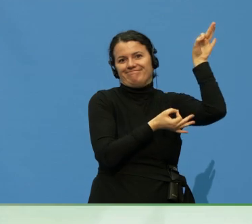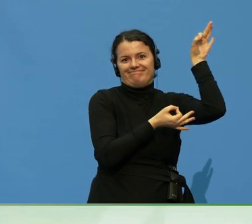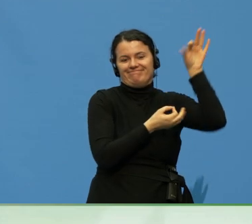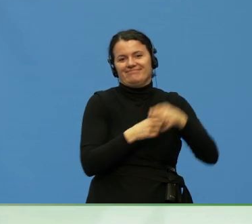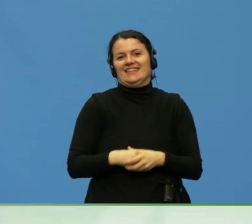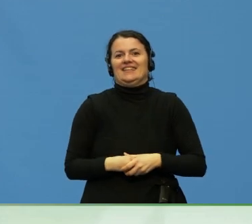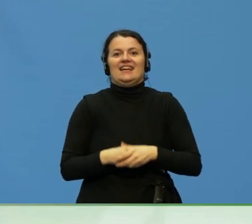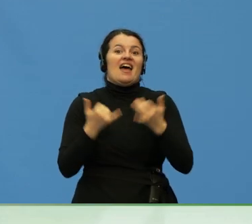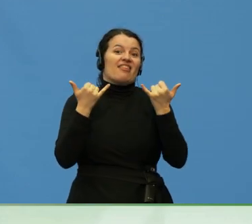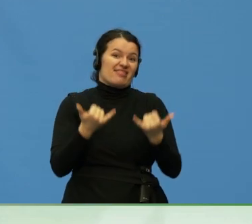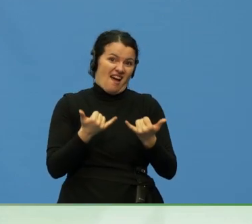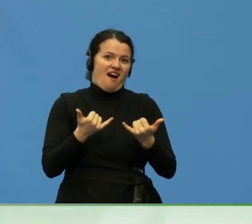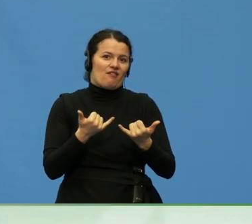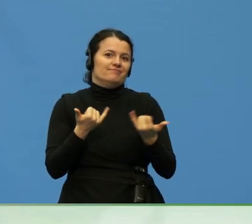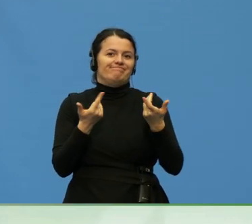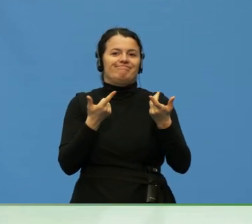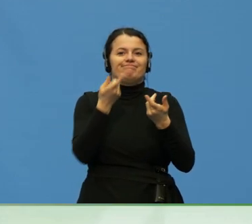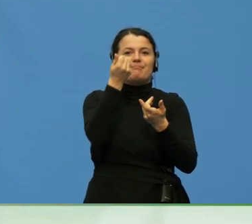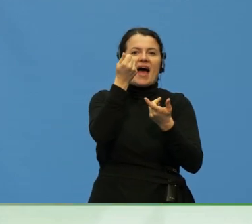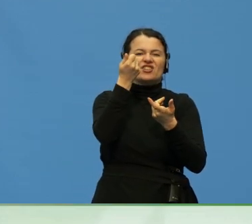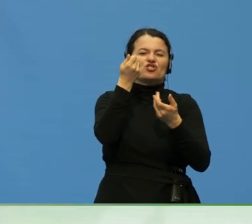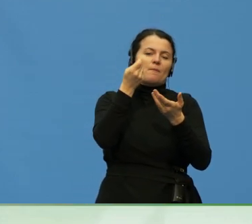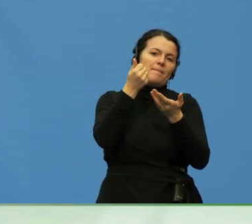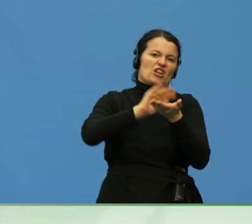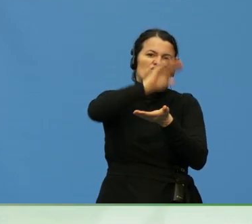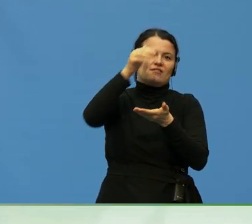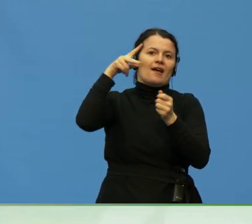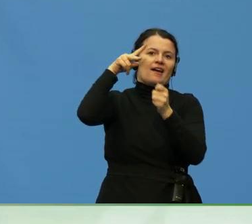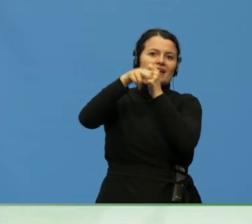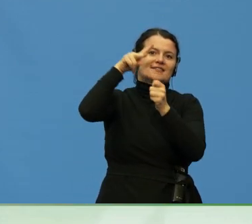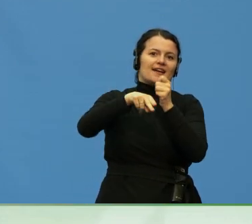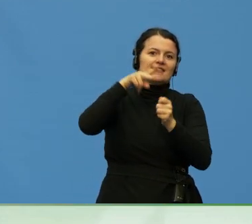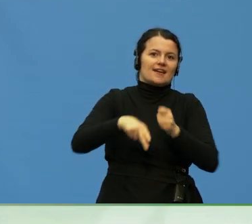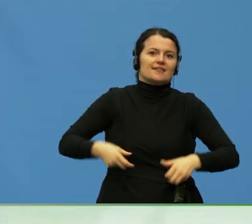of austerity and cutting back and